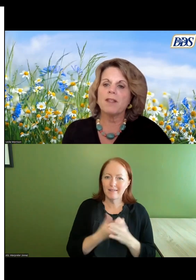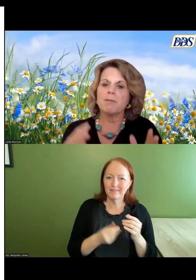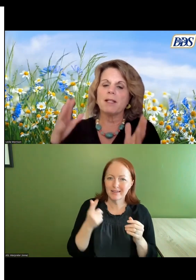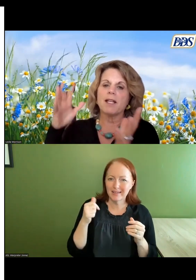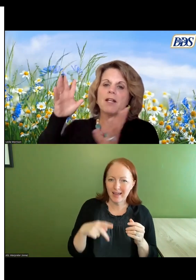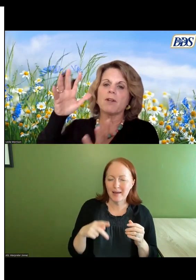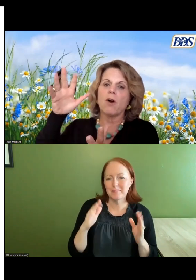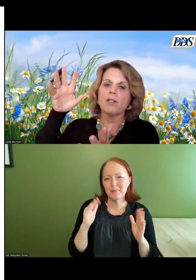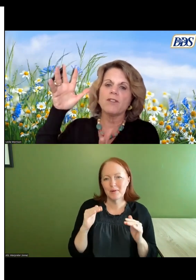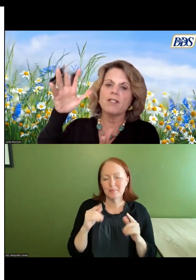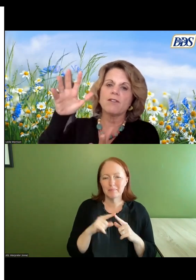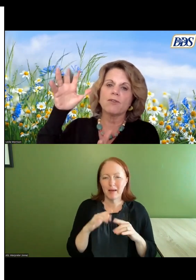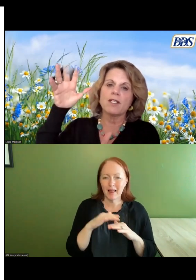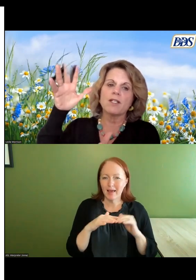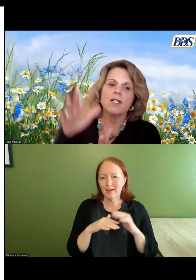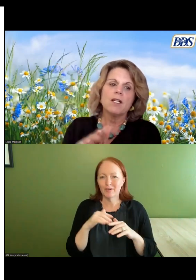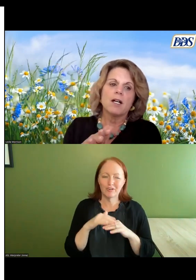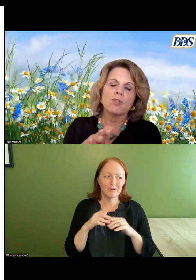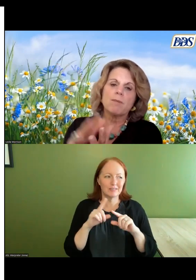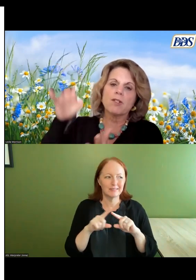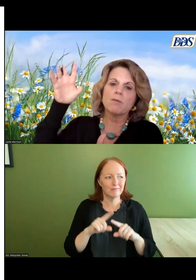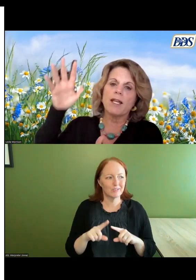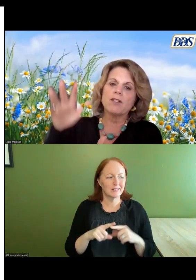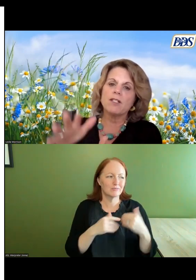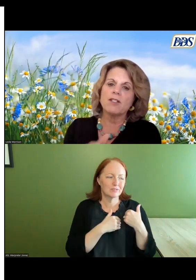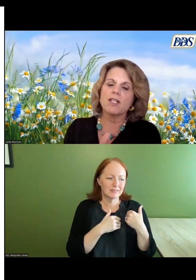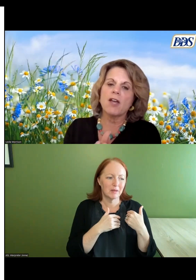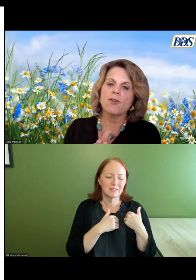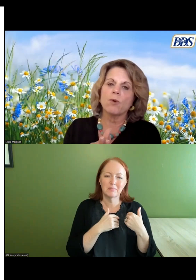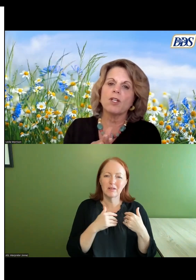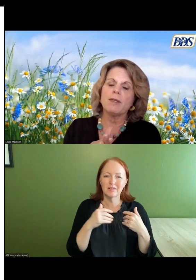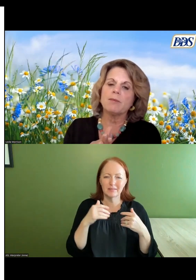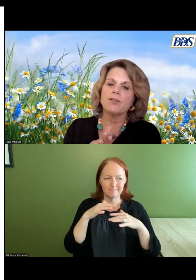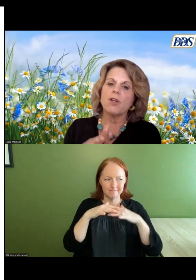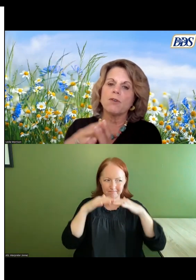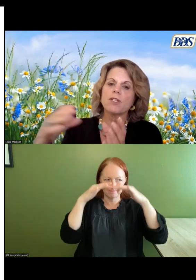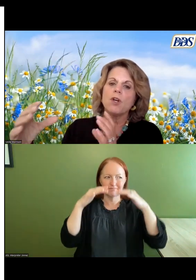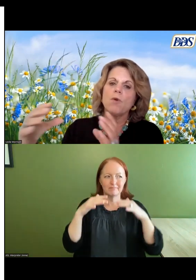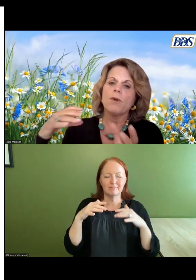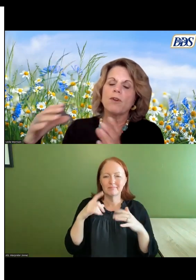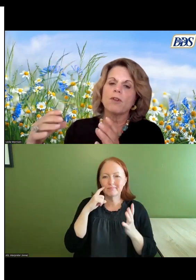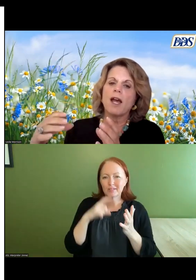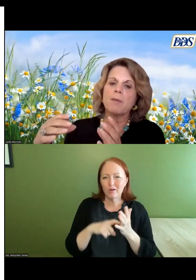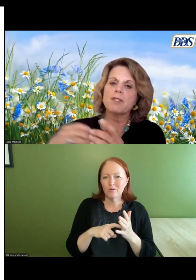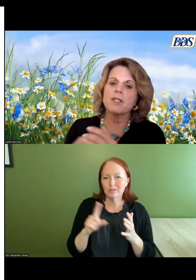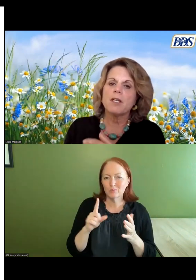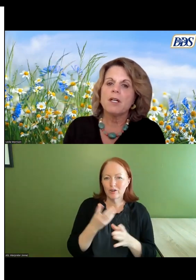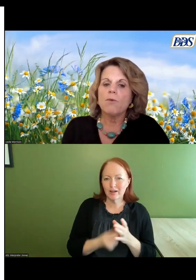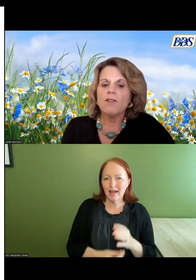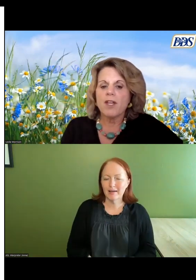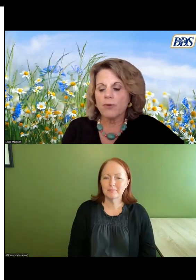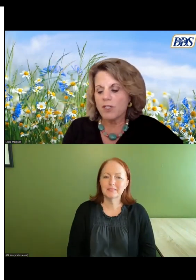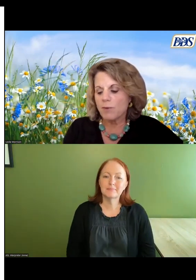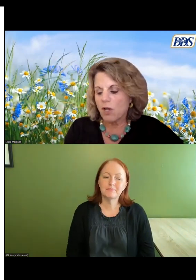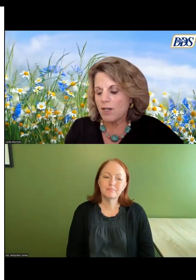we're hoping that by layering all of these different responsible entities together, we're going to be able to notice where there are gaps.